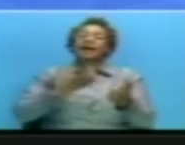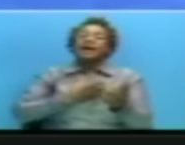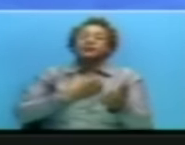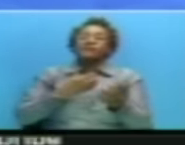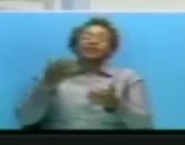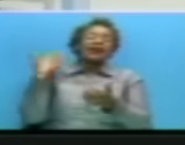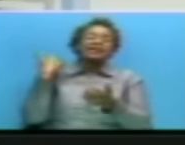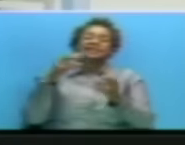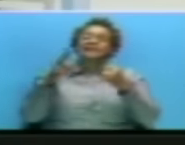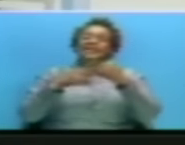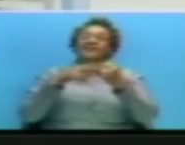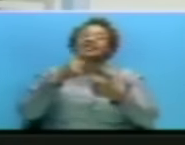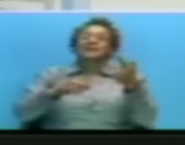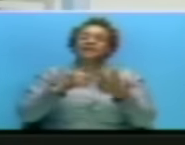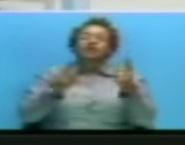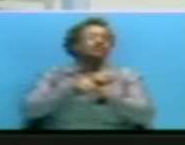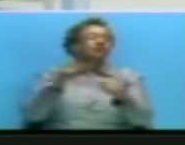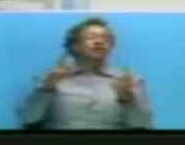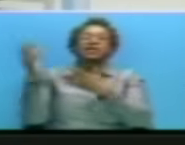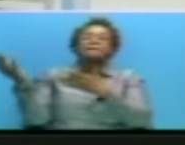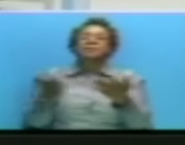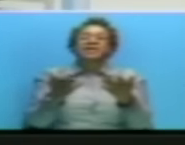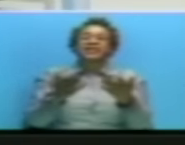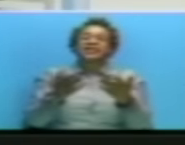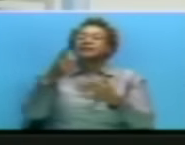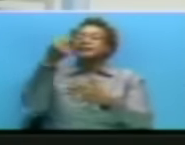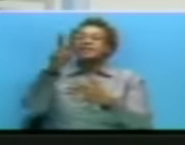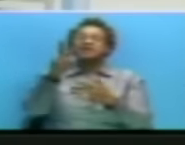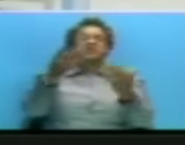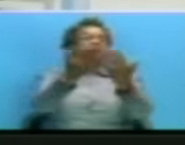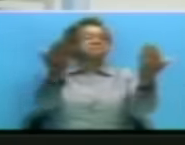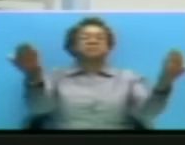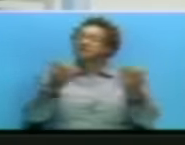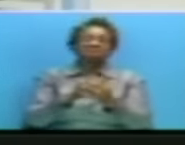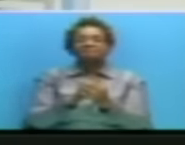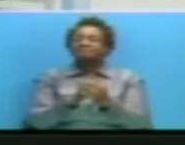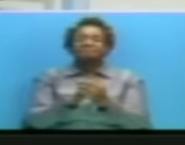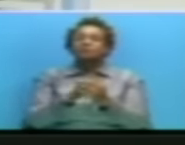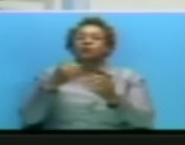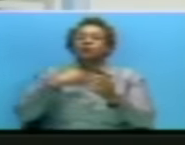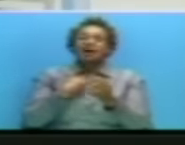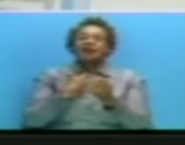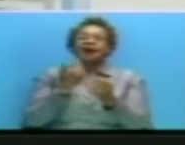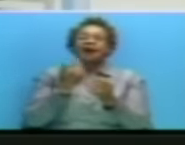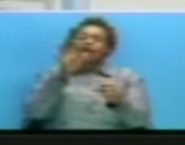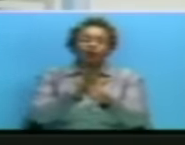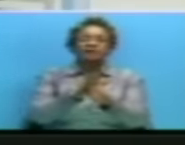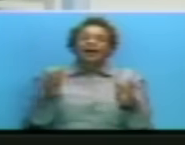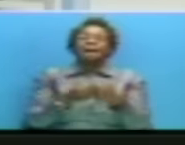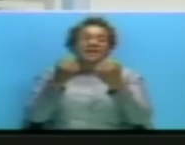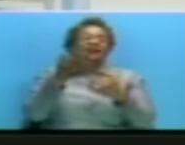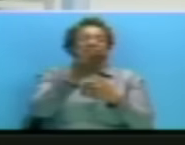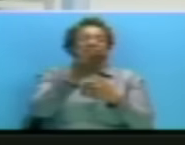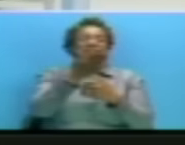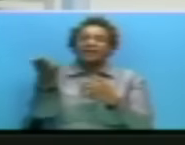and we have been holding awards, you don't bring the physical television set. There was a lot behind the scenes, and the following